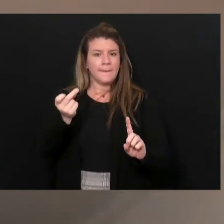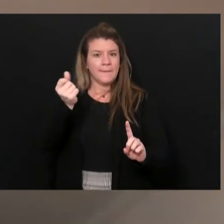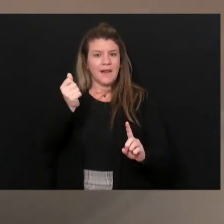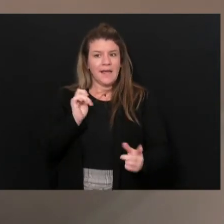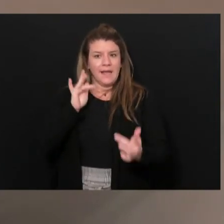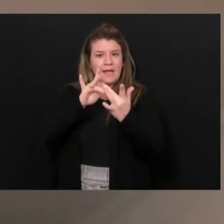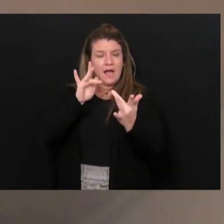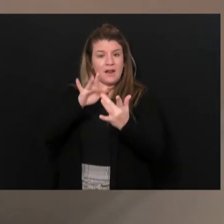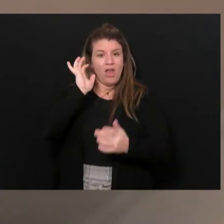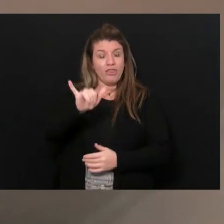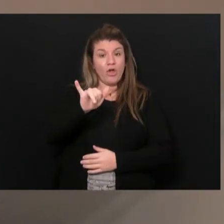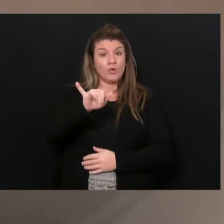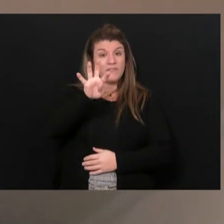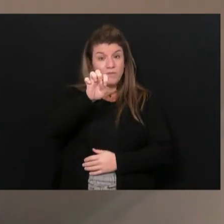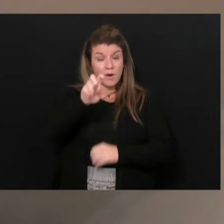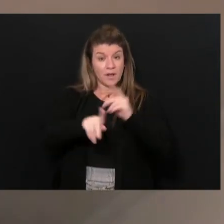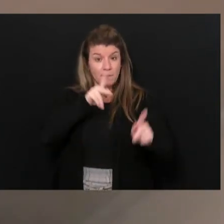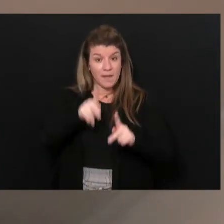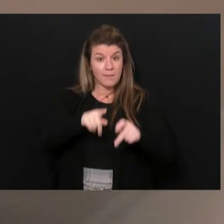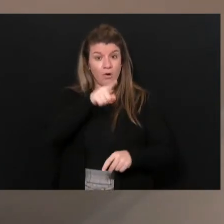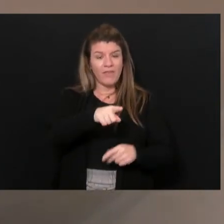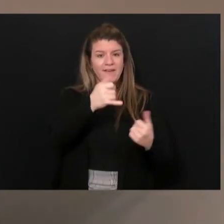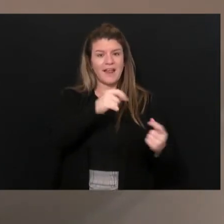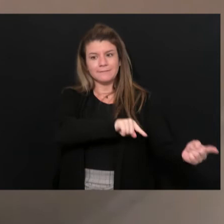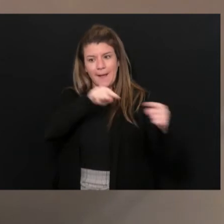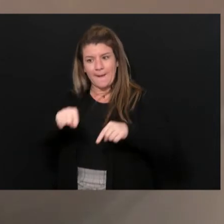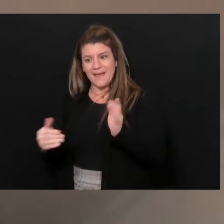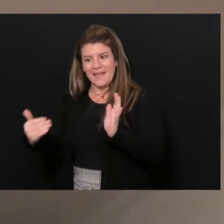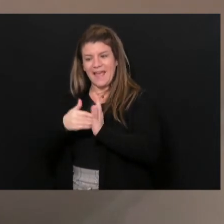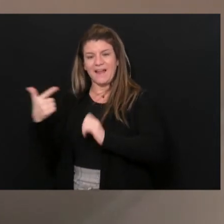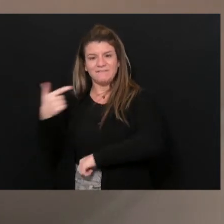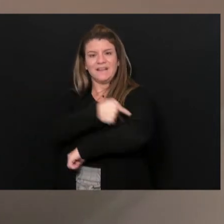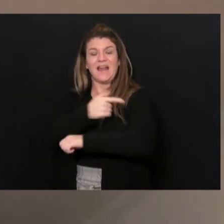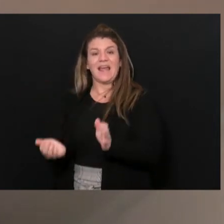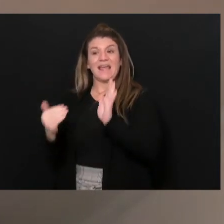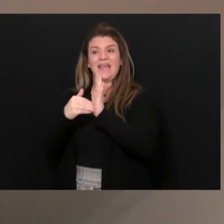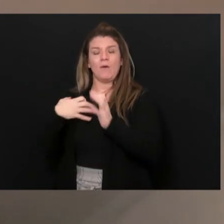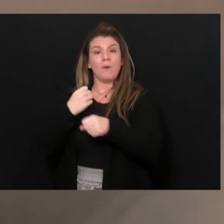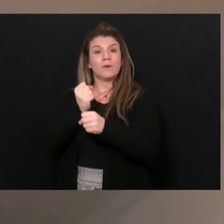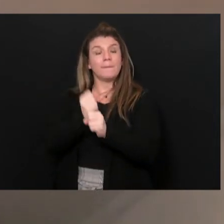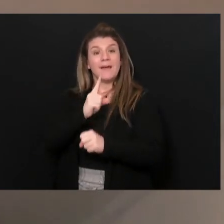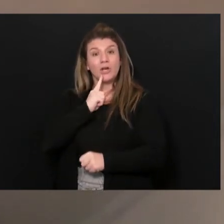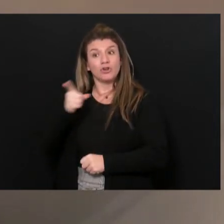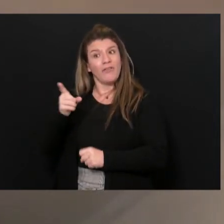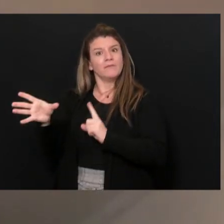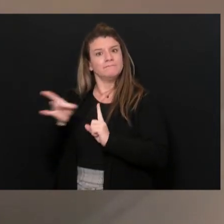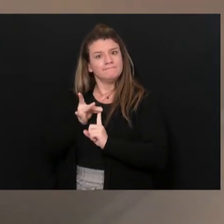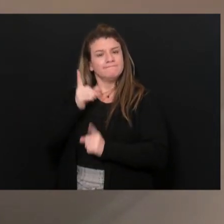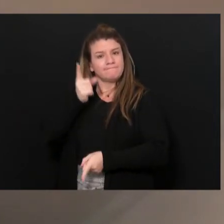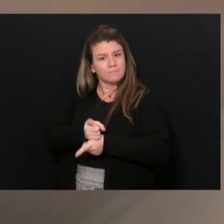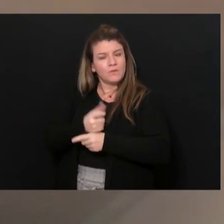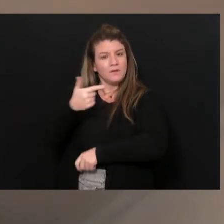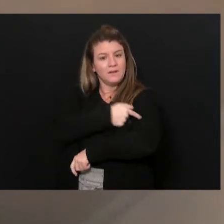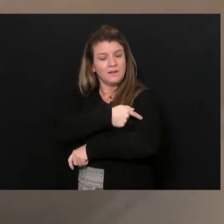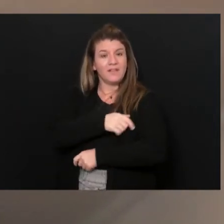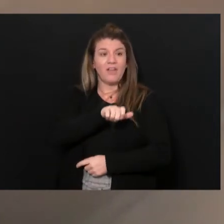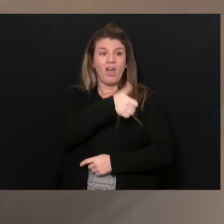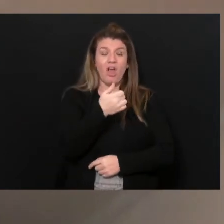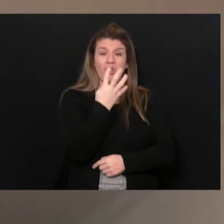of those 44 people, and they've been revaccinated because we want to make sure that they get their vaccine. And the other 4 people are